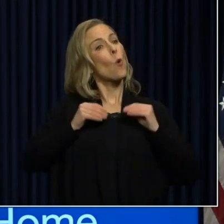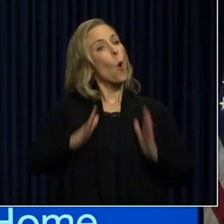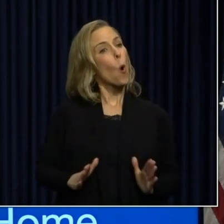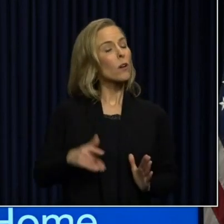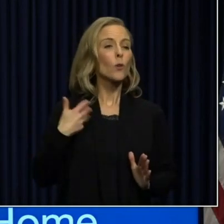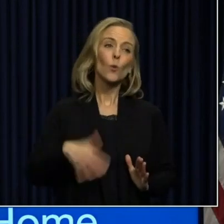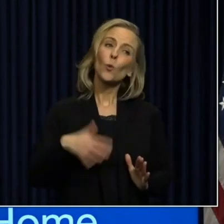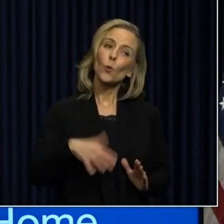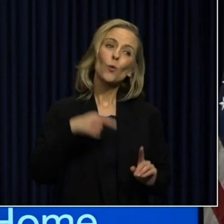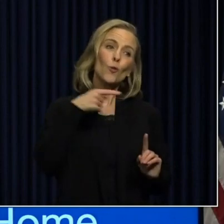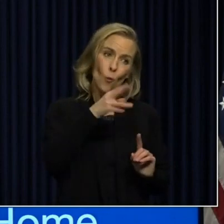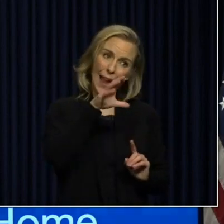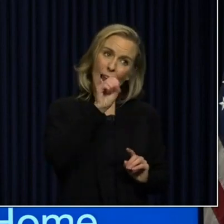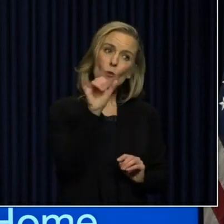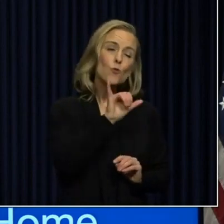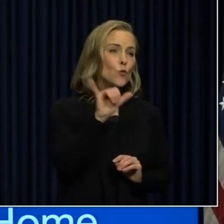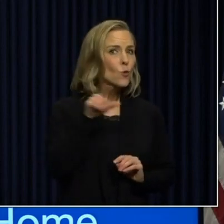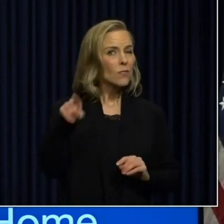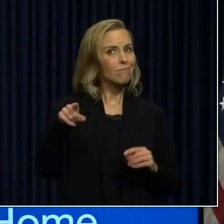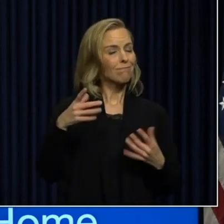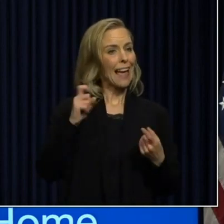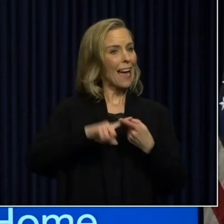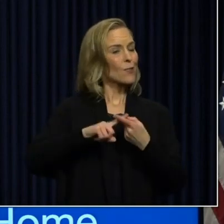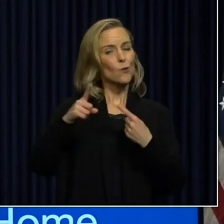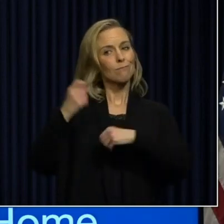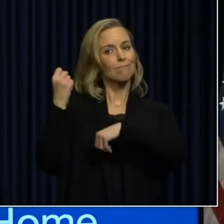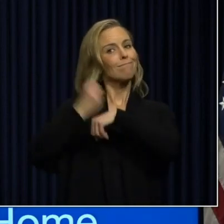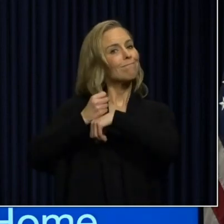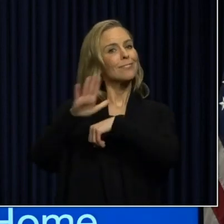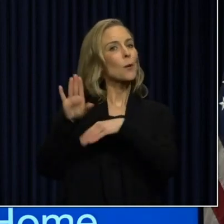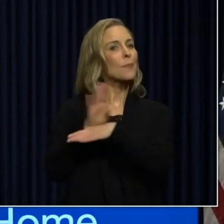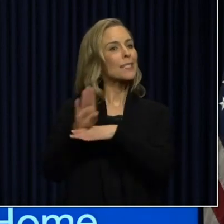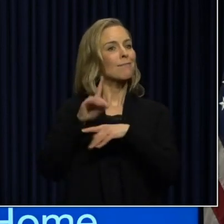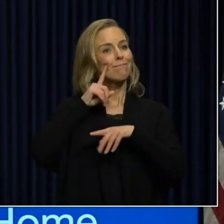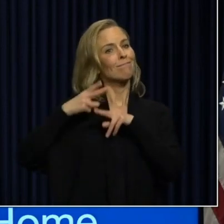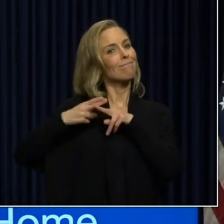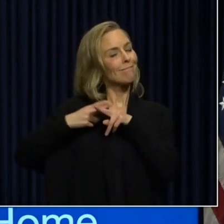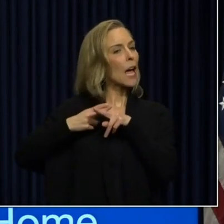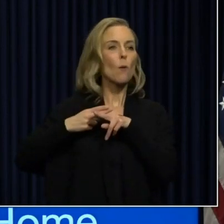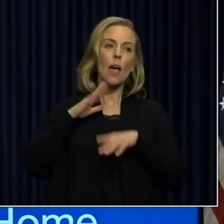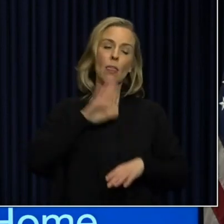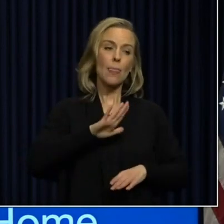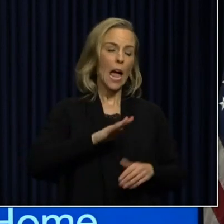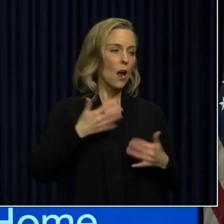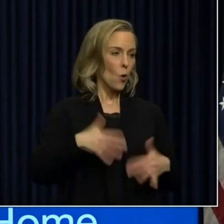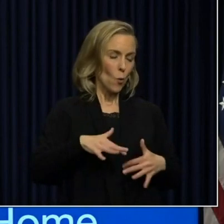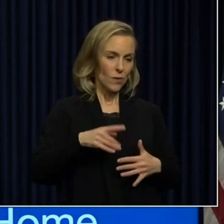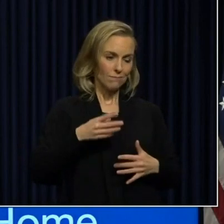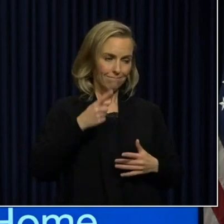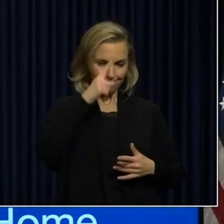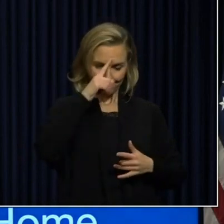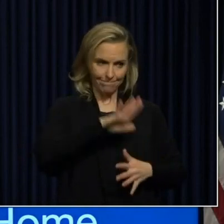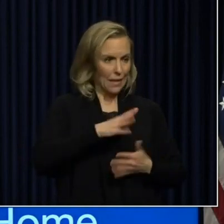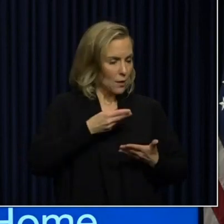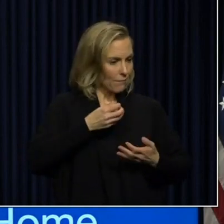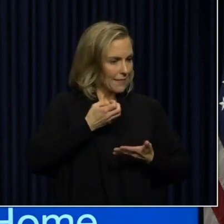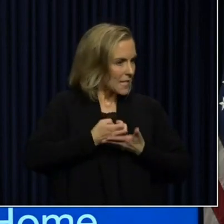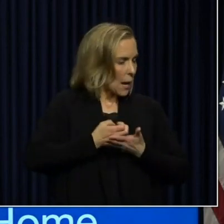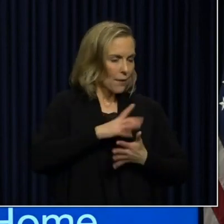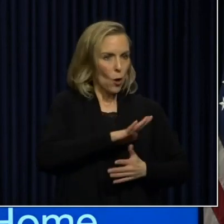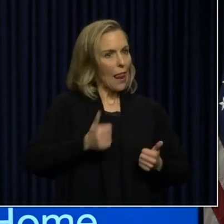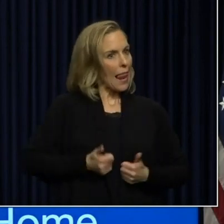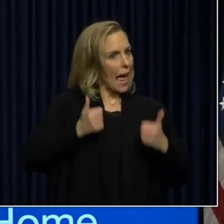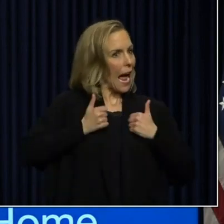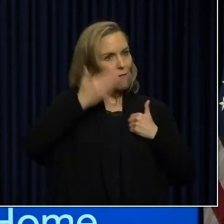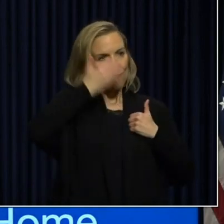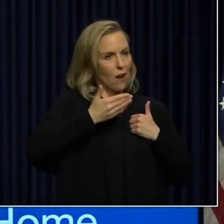right now, who again are passing that test of humanity, putting lives ahead of anything else. They are heroes. We have all